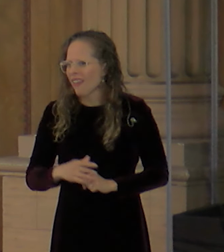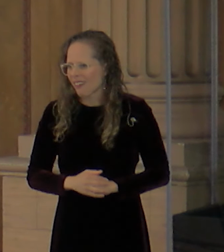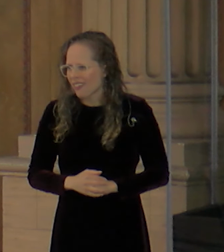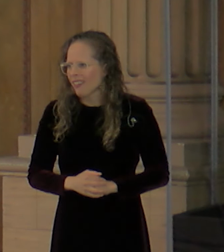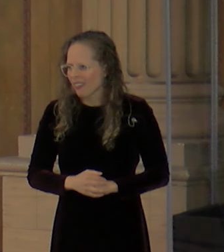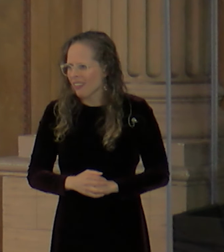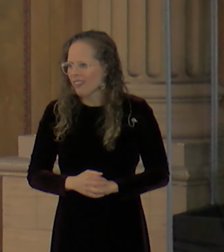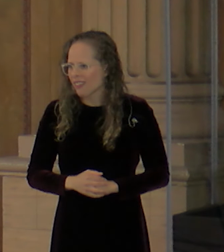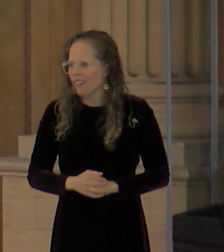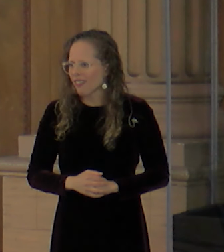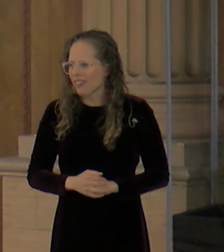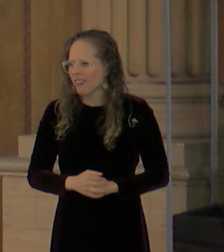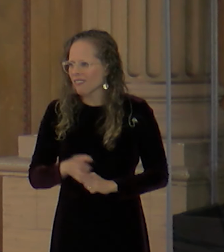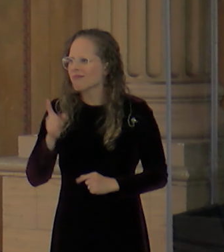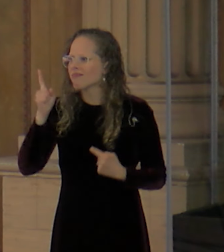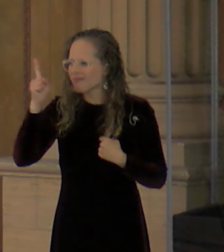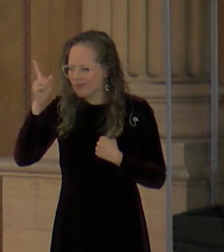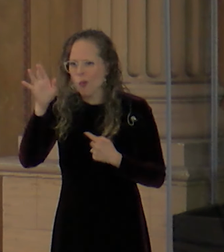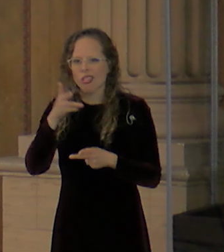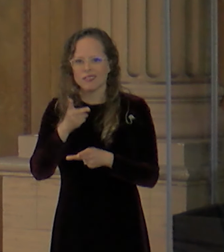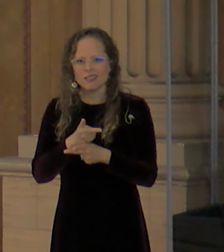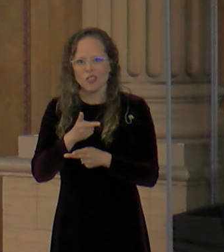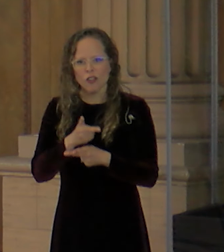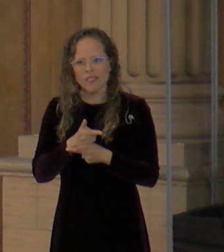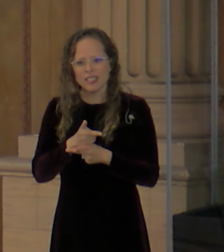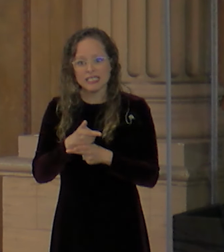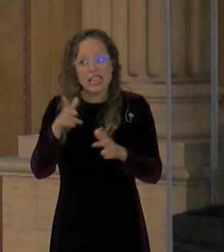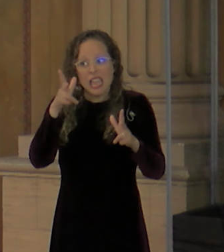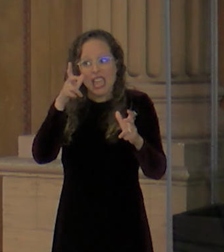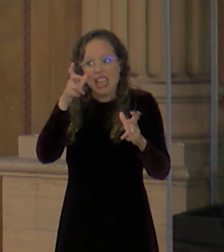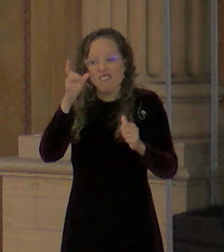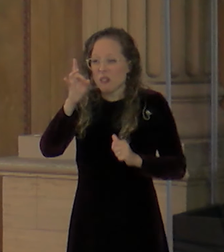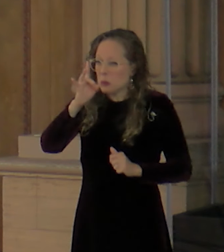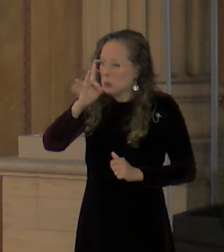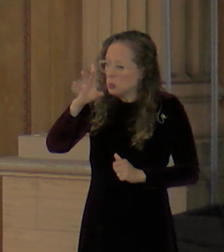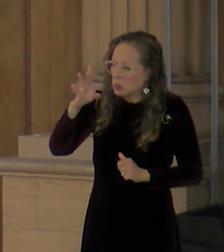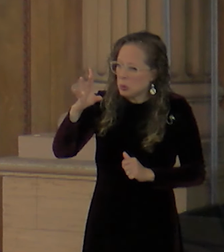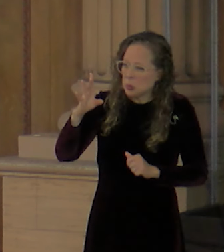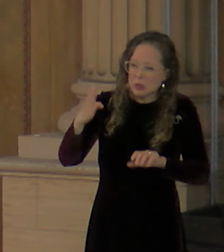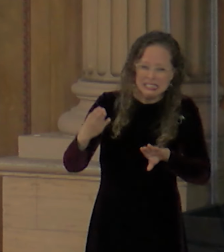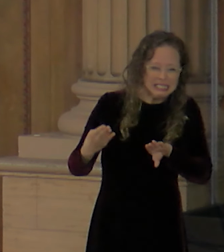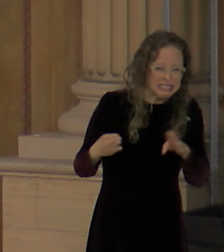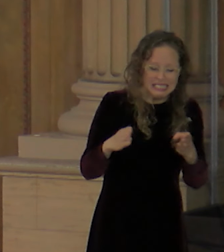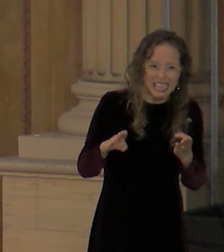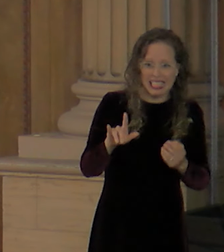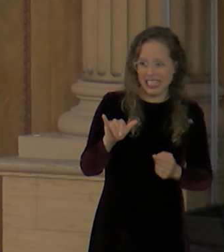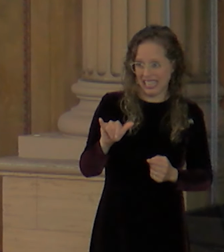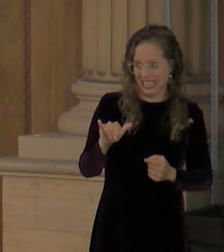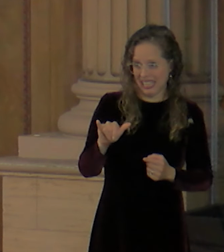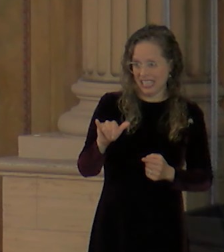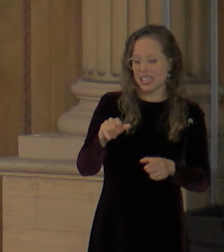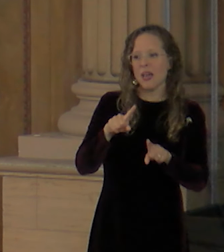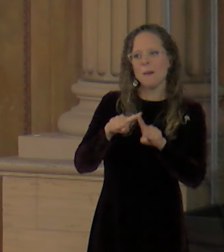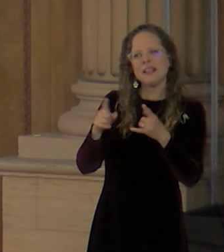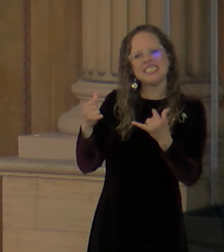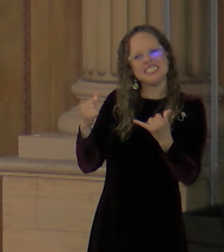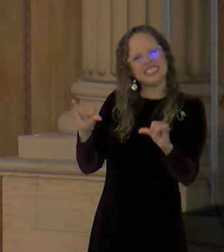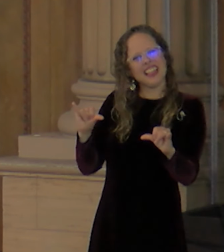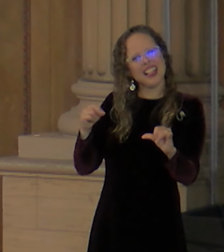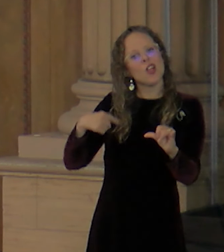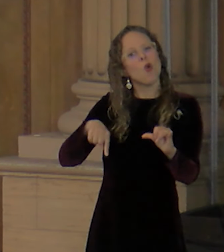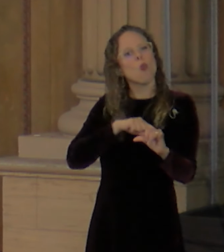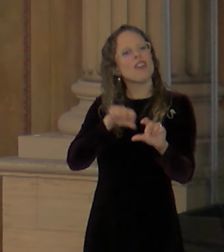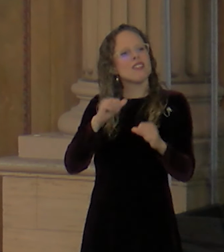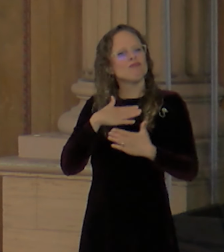I've got this." That evil's more deadly than we feared, but still we have God enjoying the goodness of his creation without